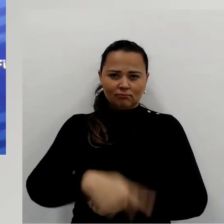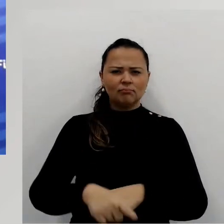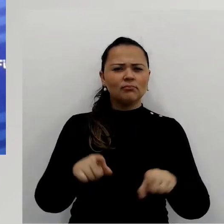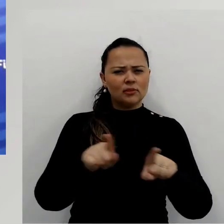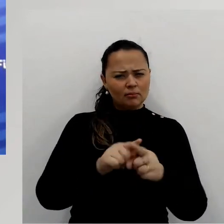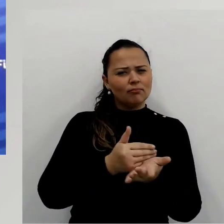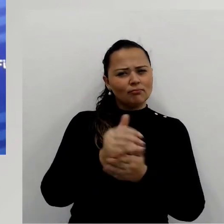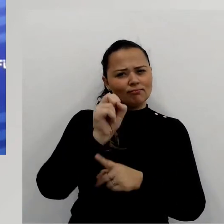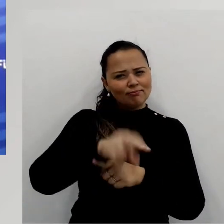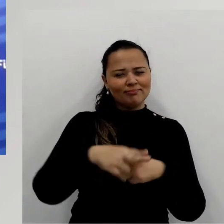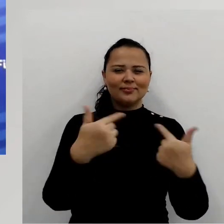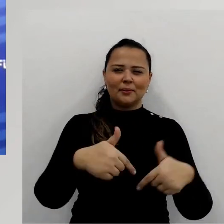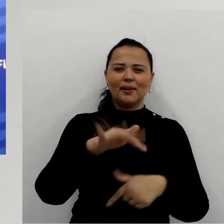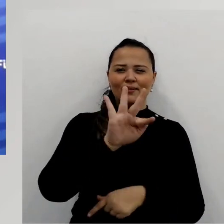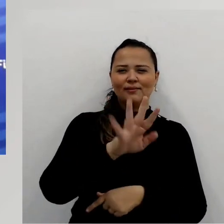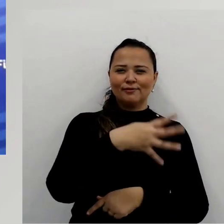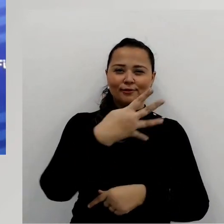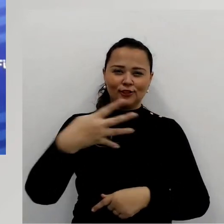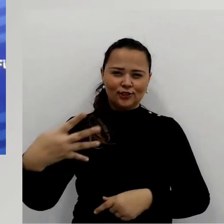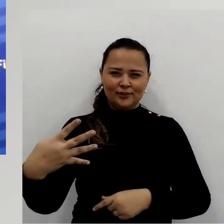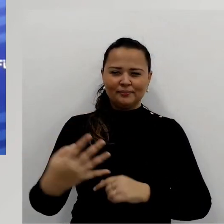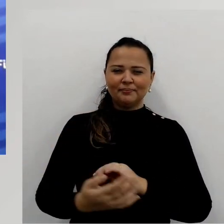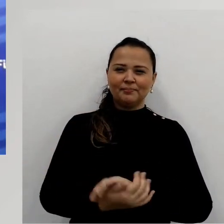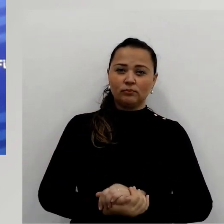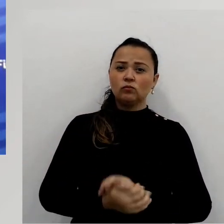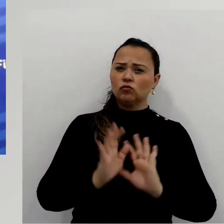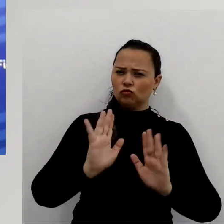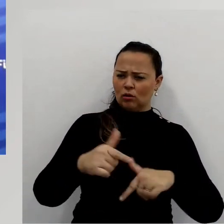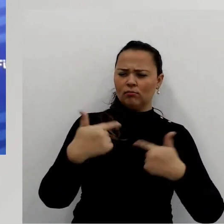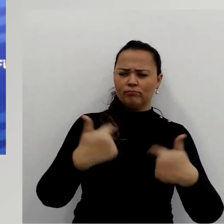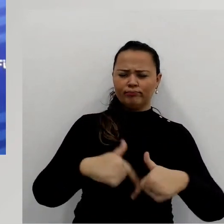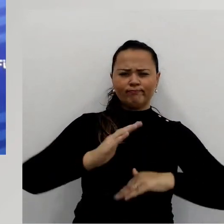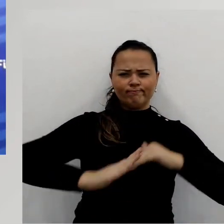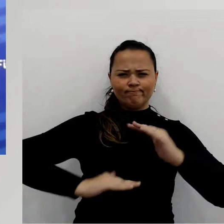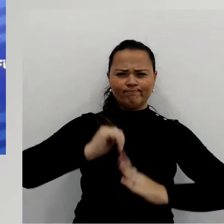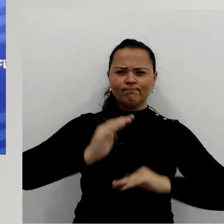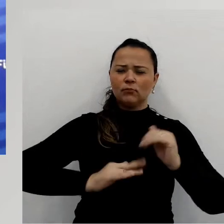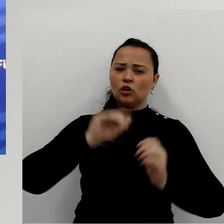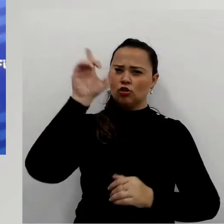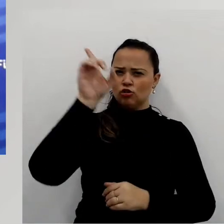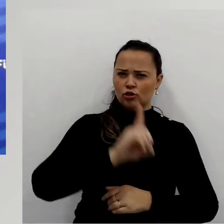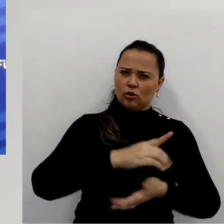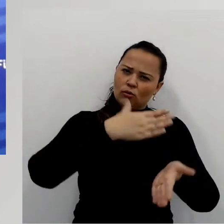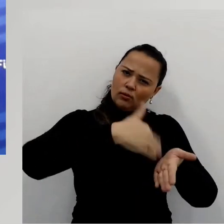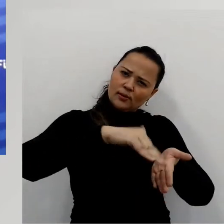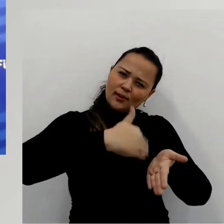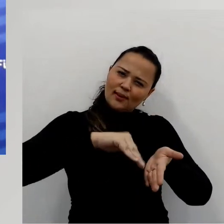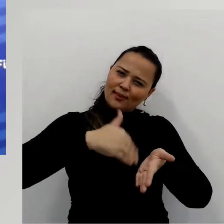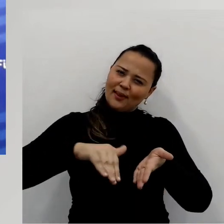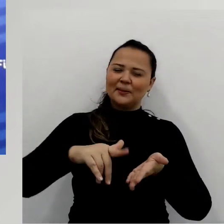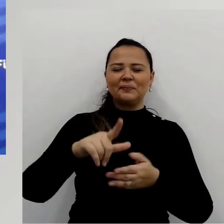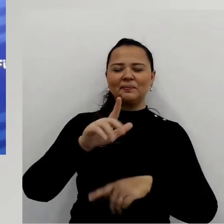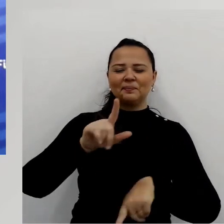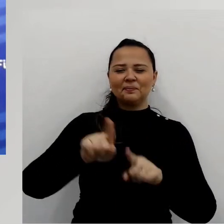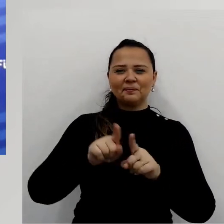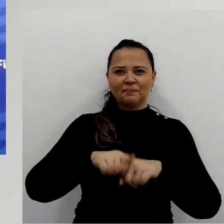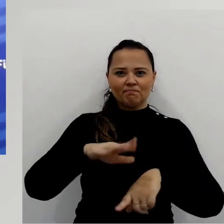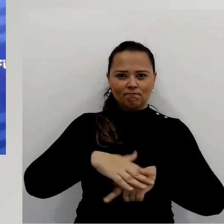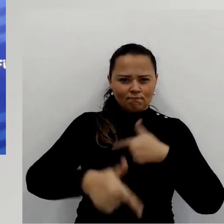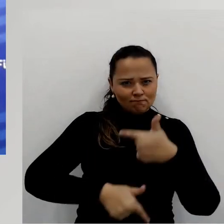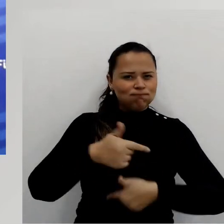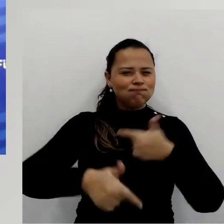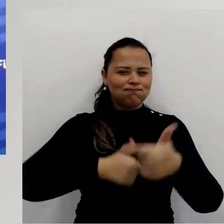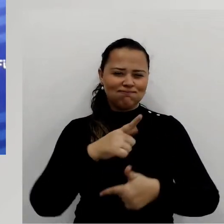working in Firjan. Today, he has an important role of the secretary director, and it's the most